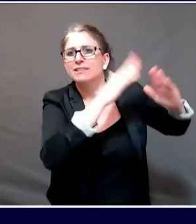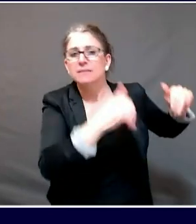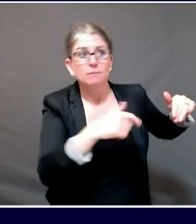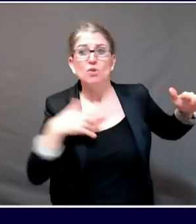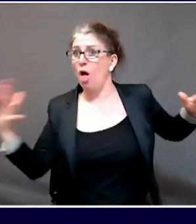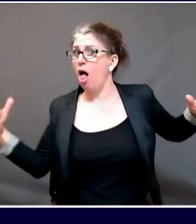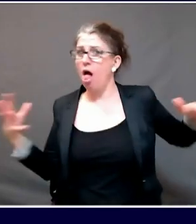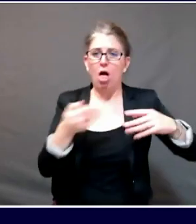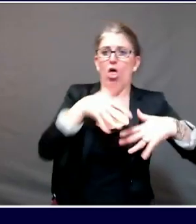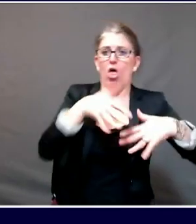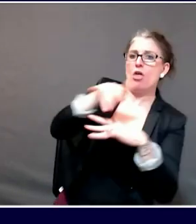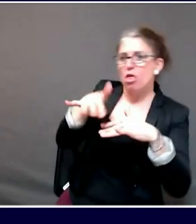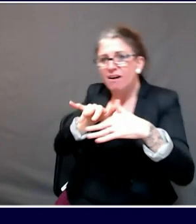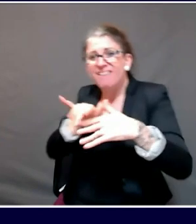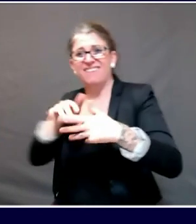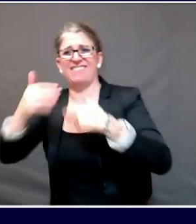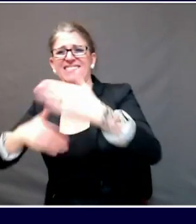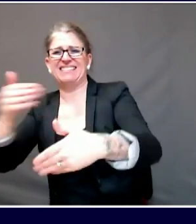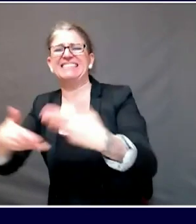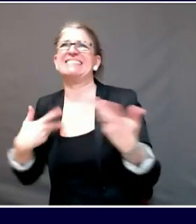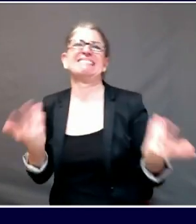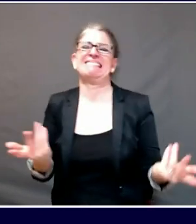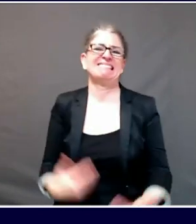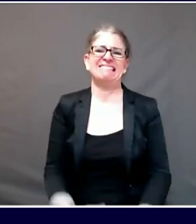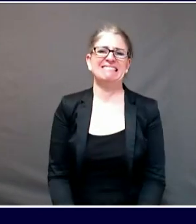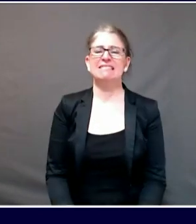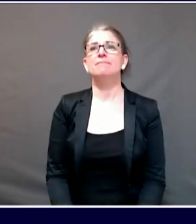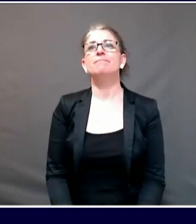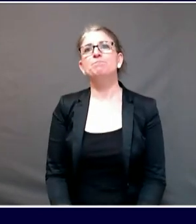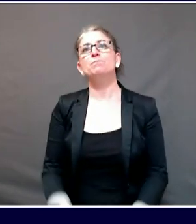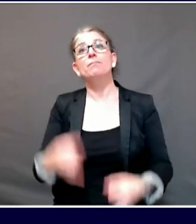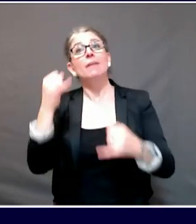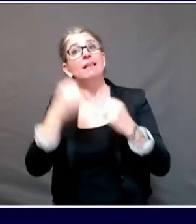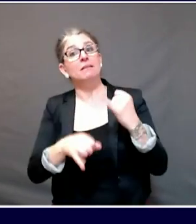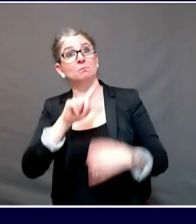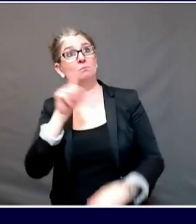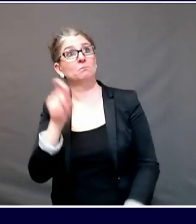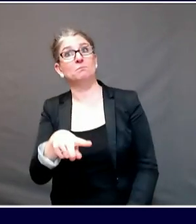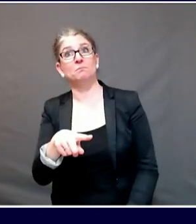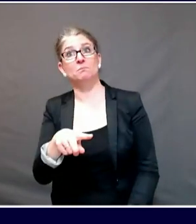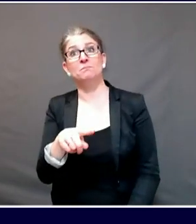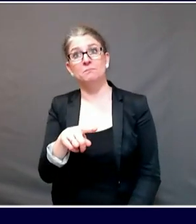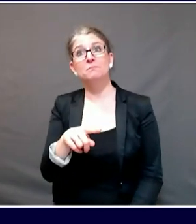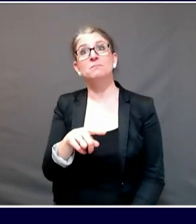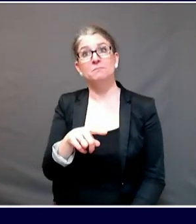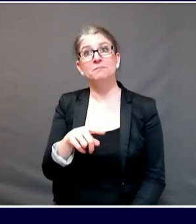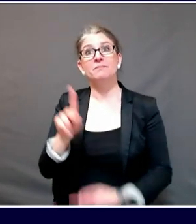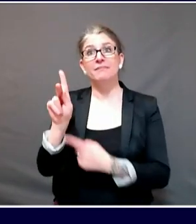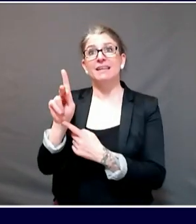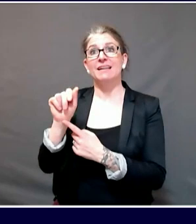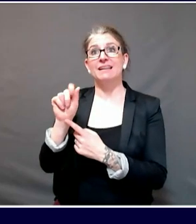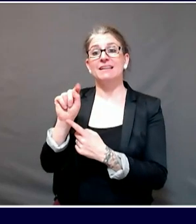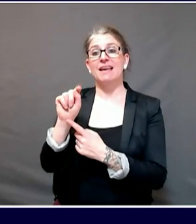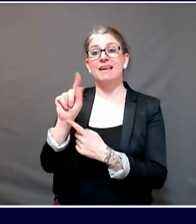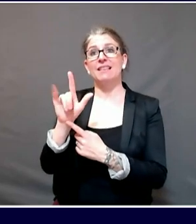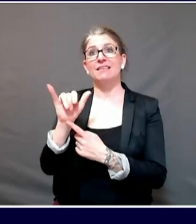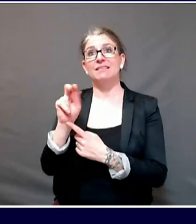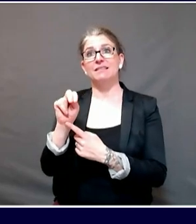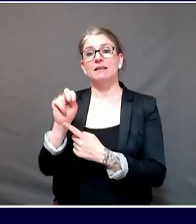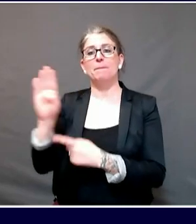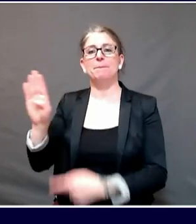And the final question for the afternoon goes to Caitlin Andrews at the BDN. Good afternoon, Dr.